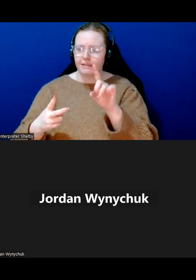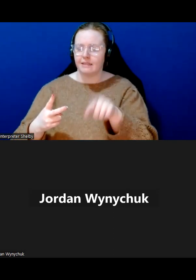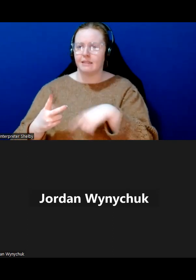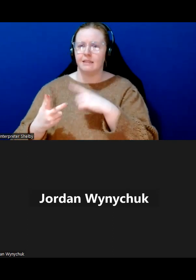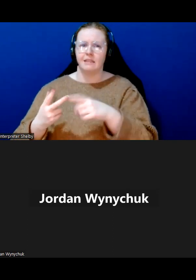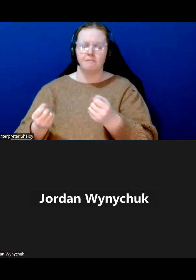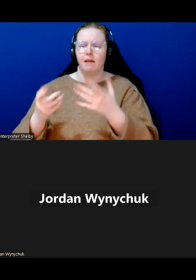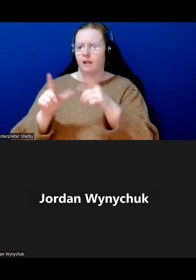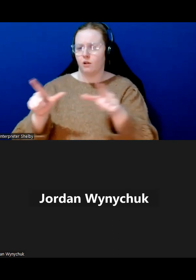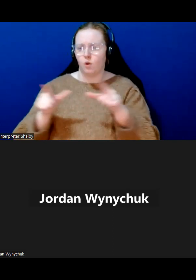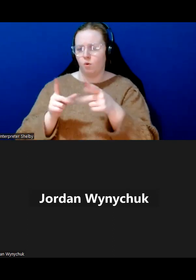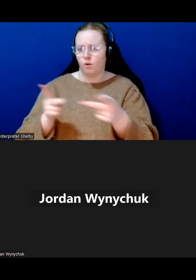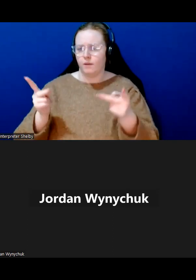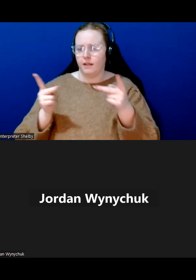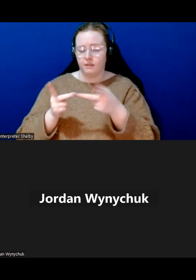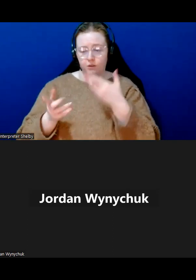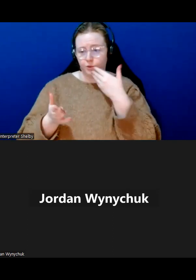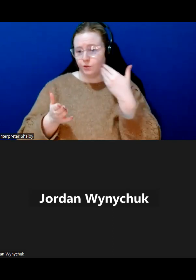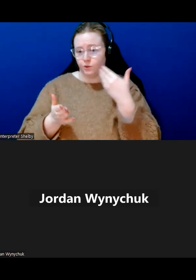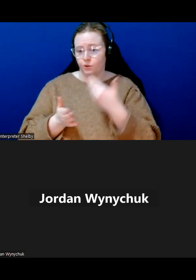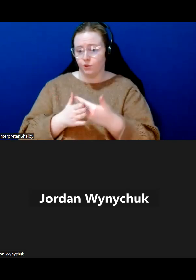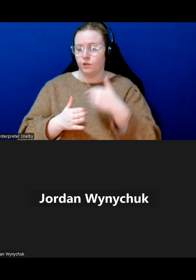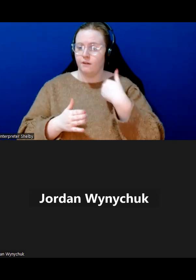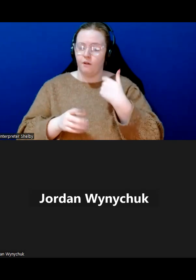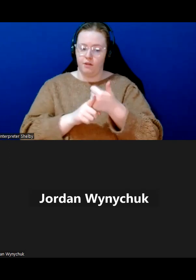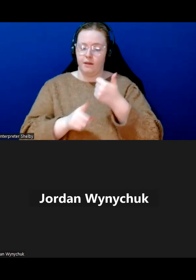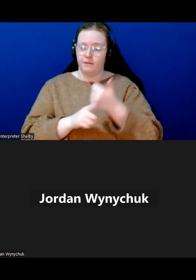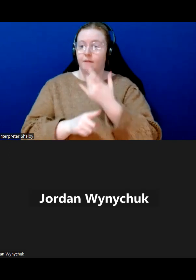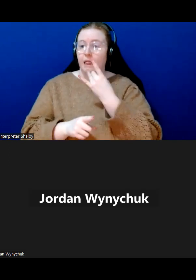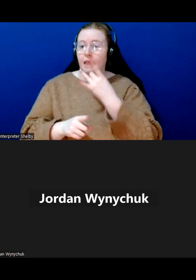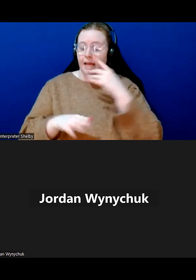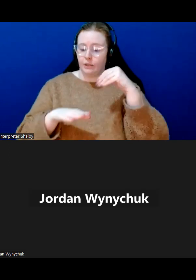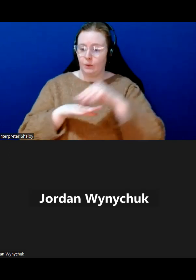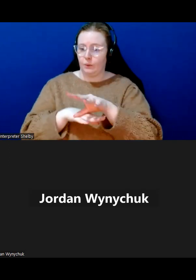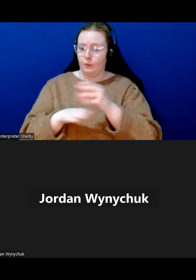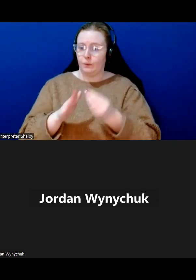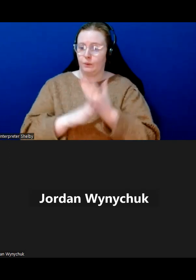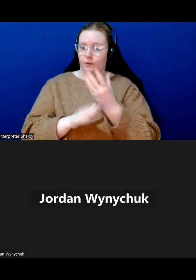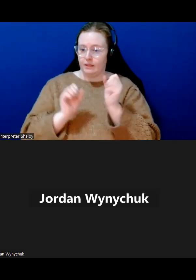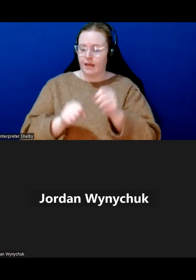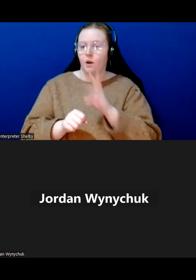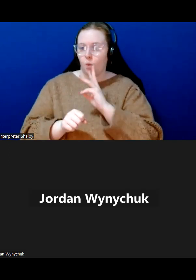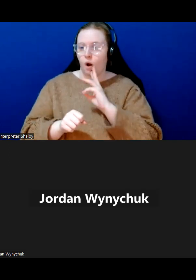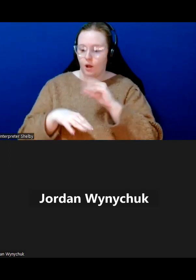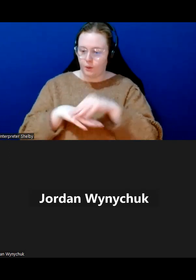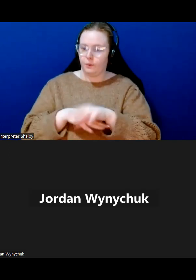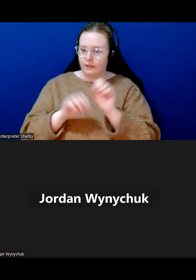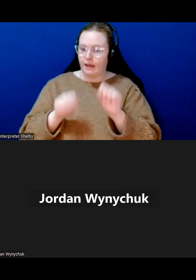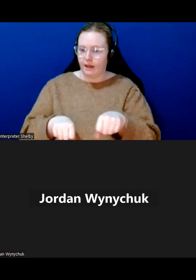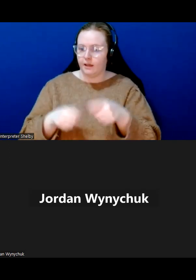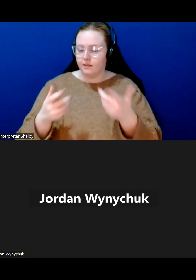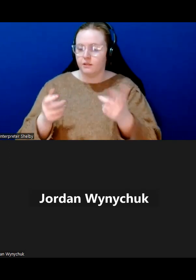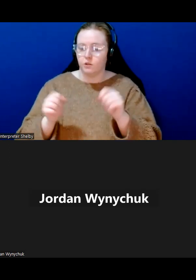local places, and they're great because they're light permeable and they're water permeable. So you can actually do the